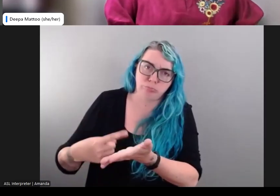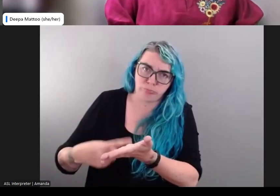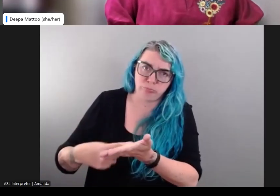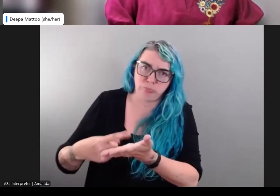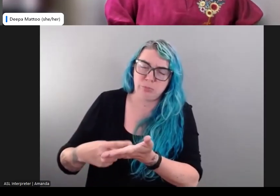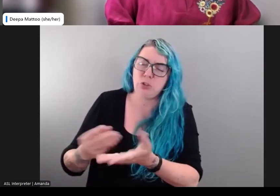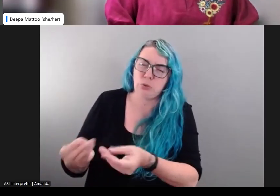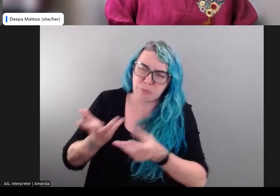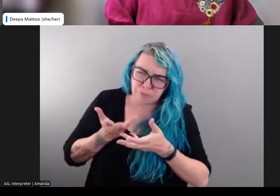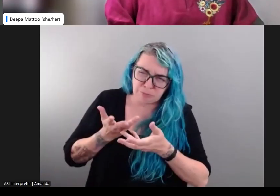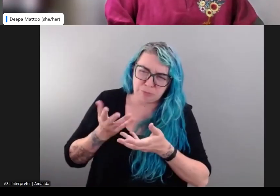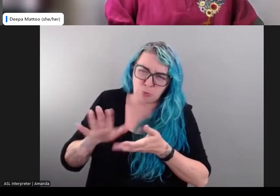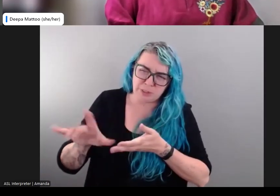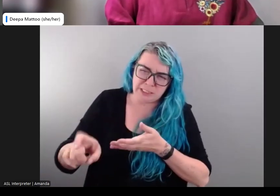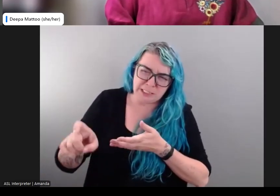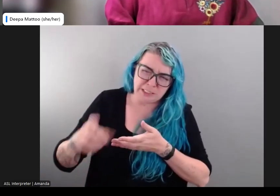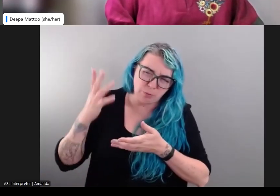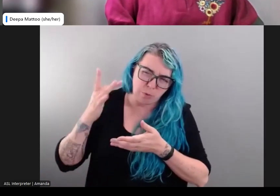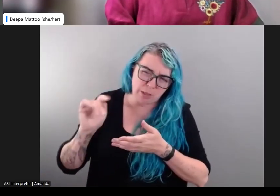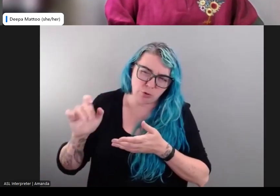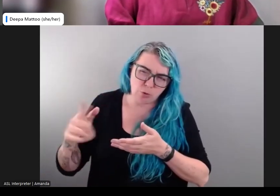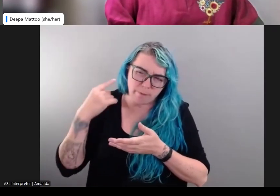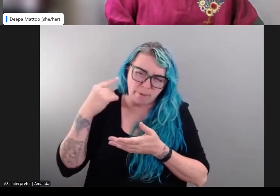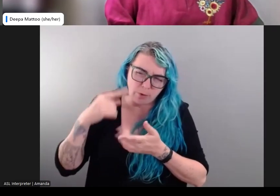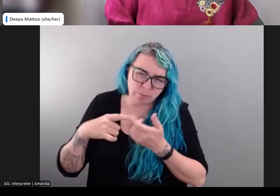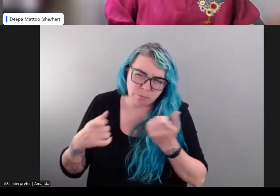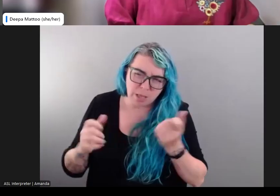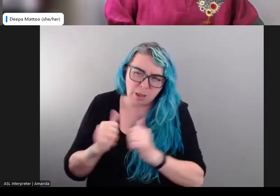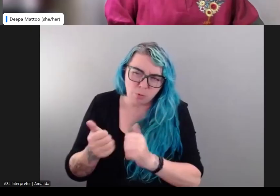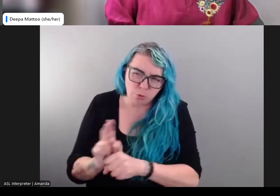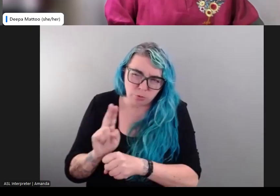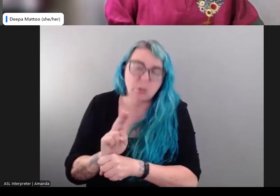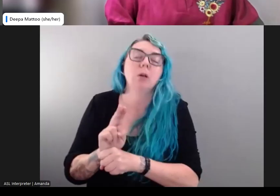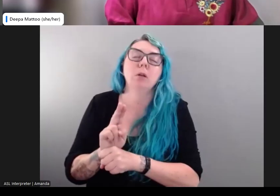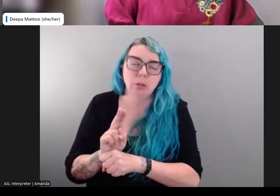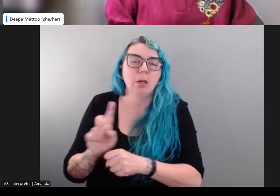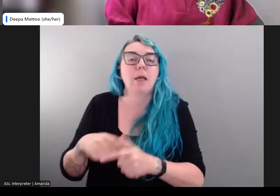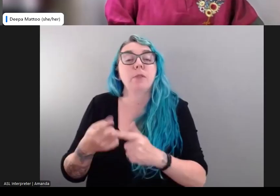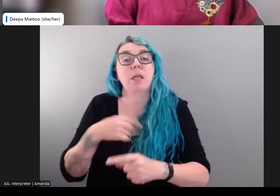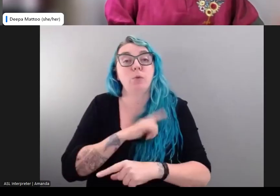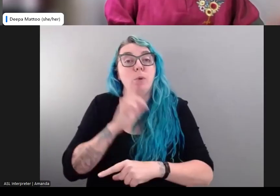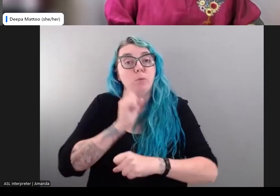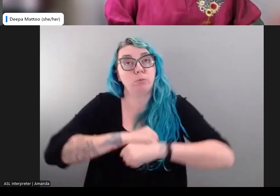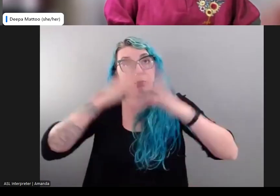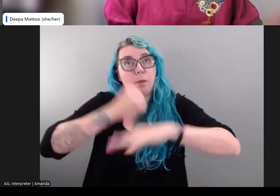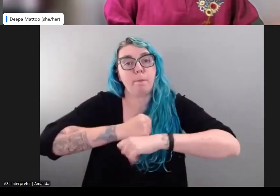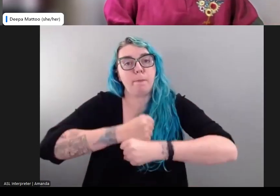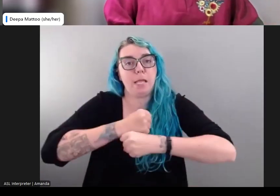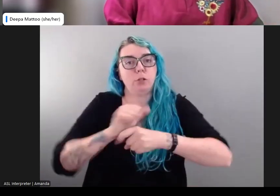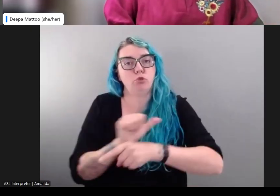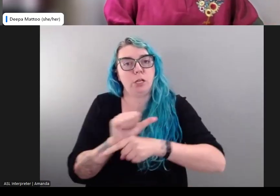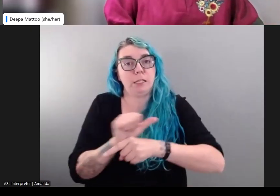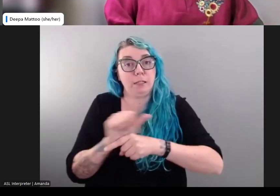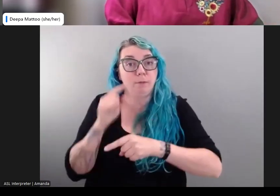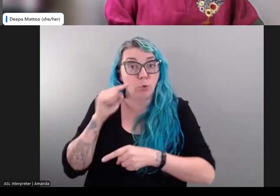to get a better sense of the needs of the organization and how you're going to be using the tool. And then we would create a training for you based on that and find a date